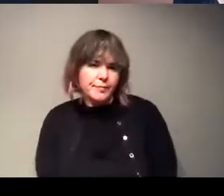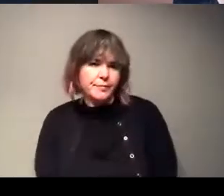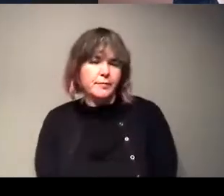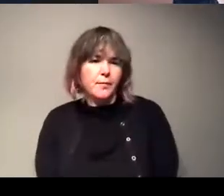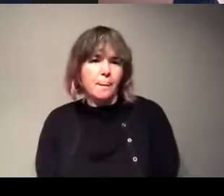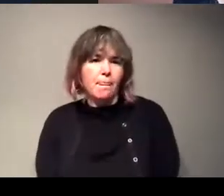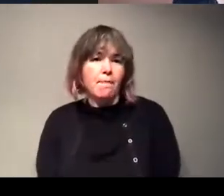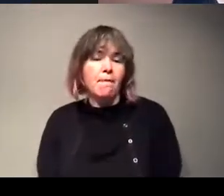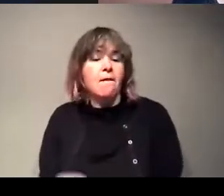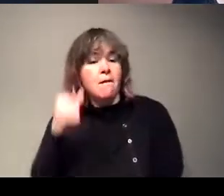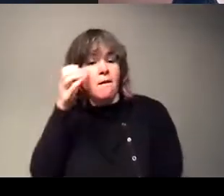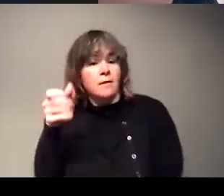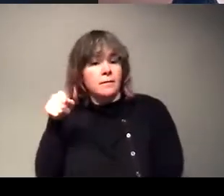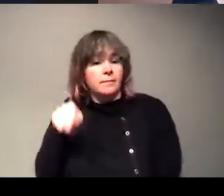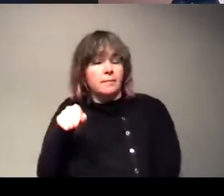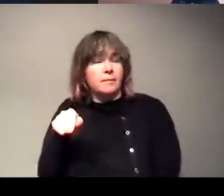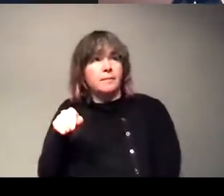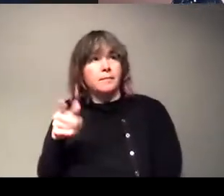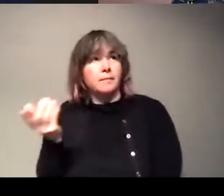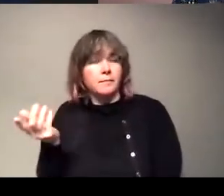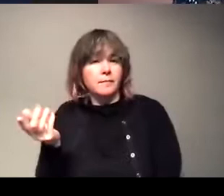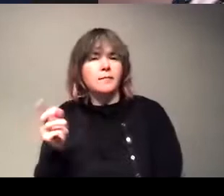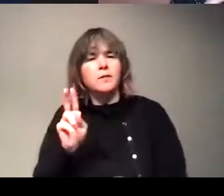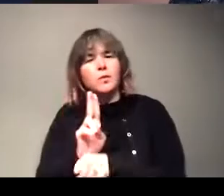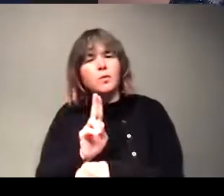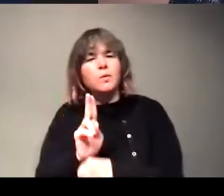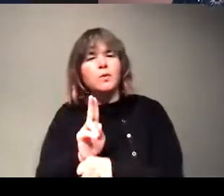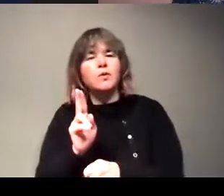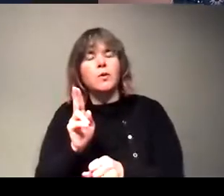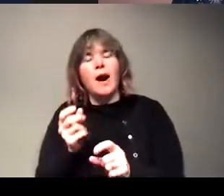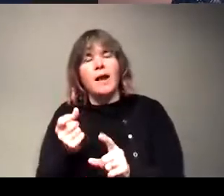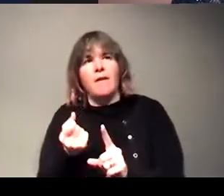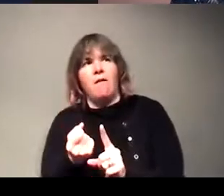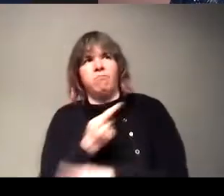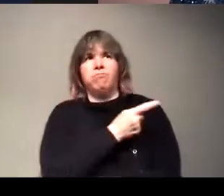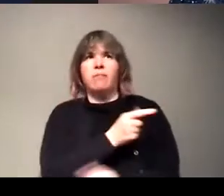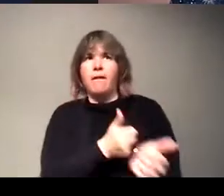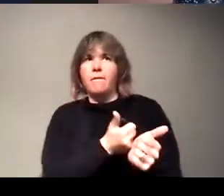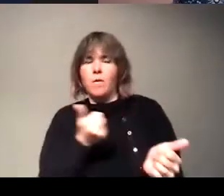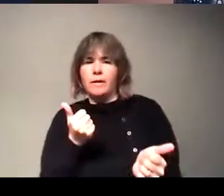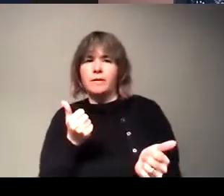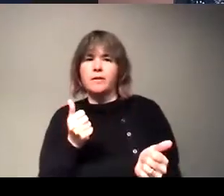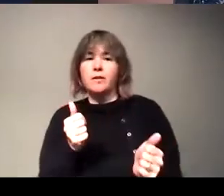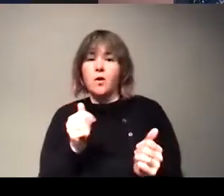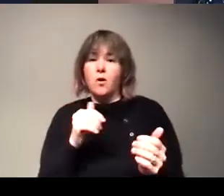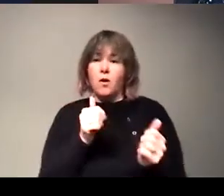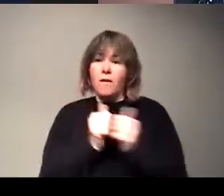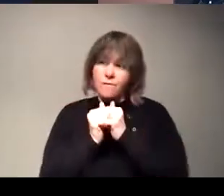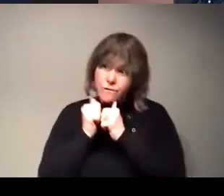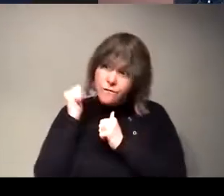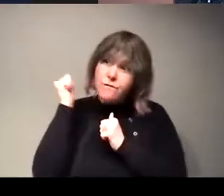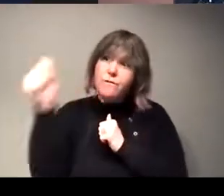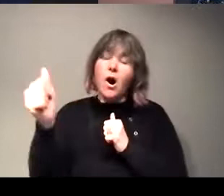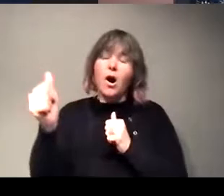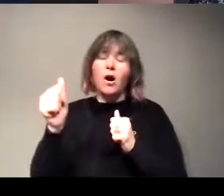The idea of this would be, it's used to kind of get around the idea of getting to really far distances without traveling